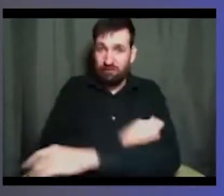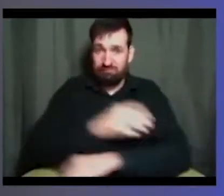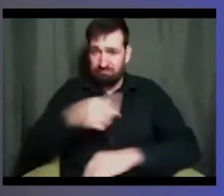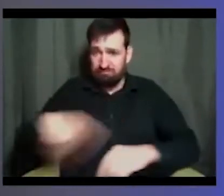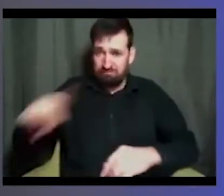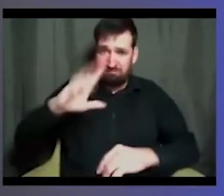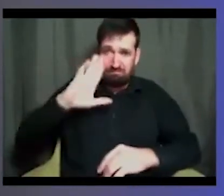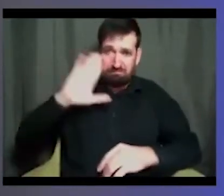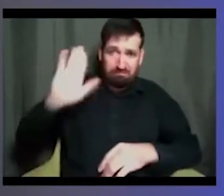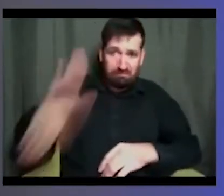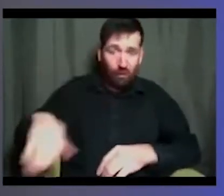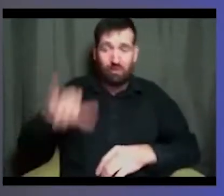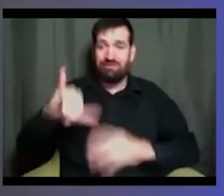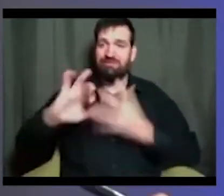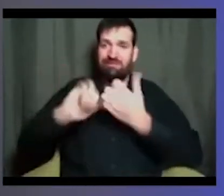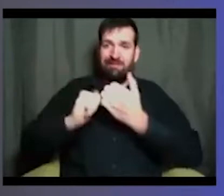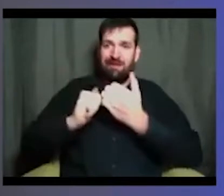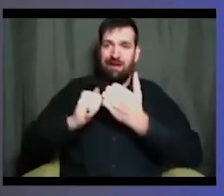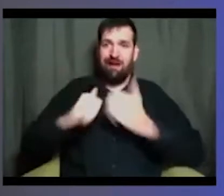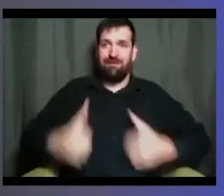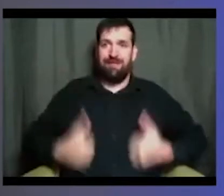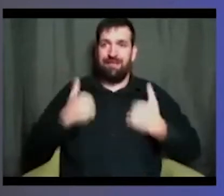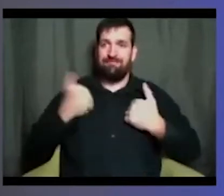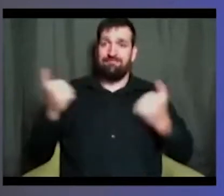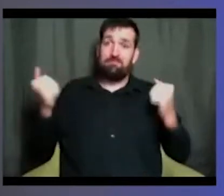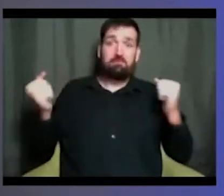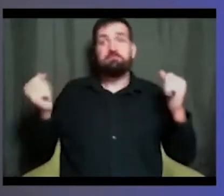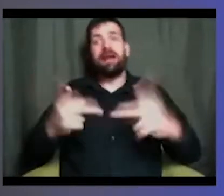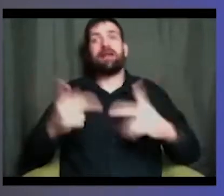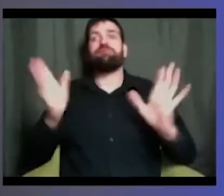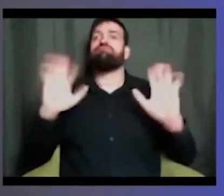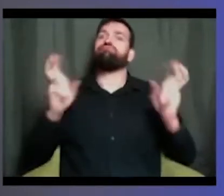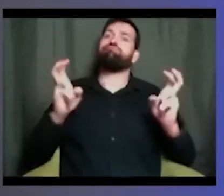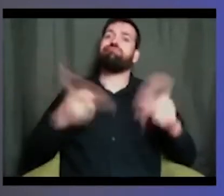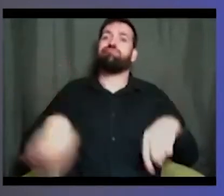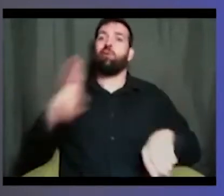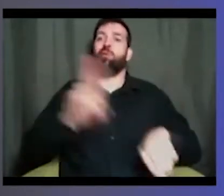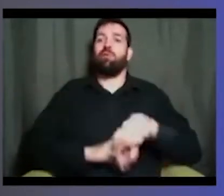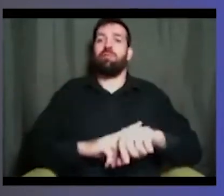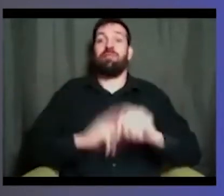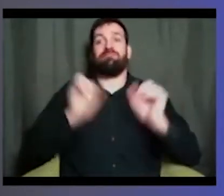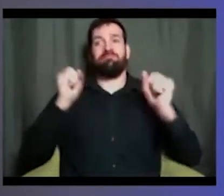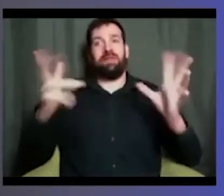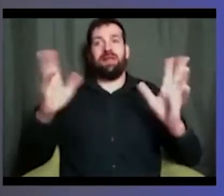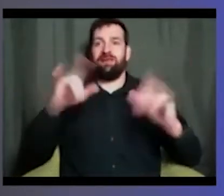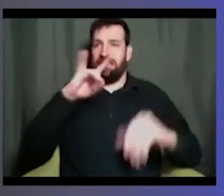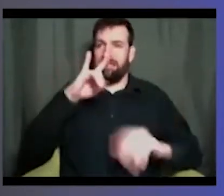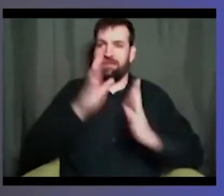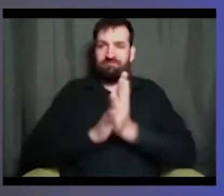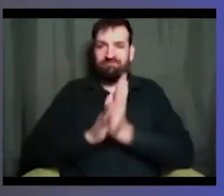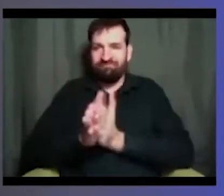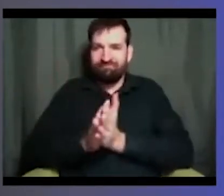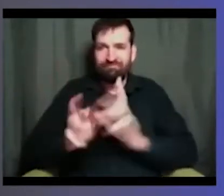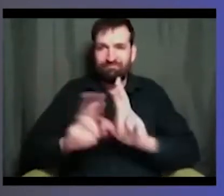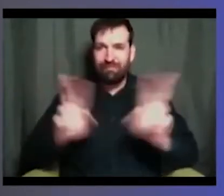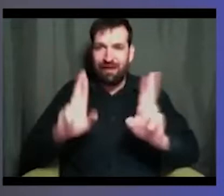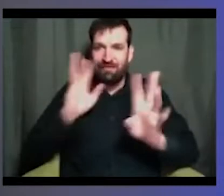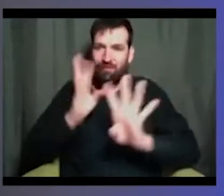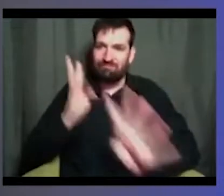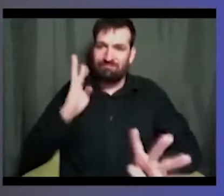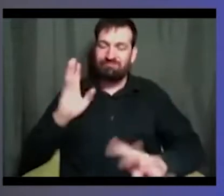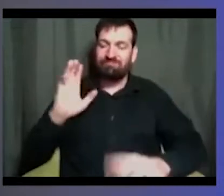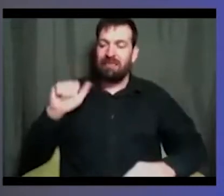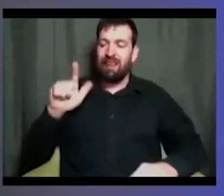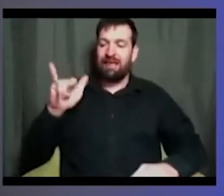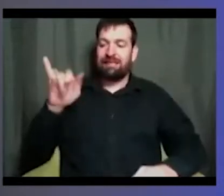ticket to get life back to somewhat normal? So plenty of eager kiddos are ready to take their place in line. Alexis Del Cid introduces us